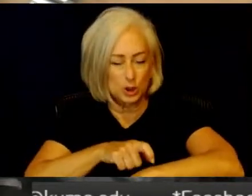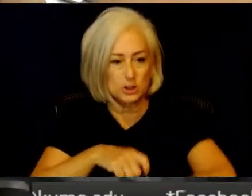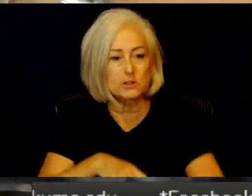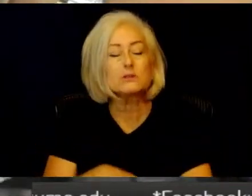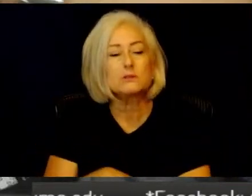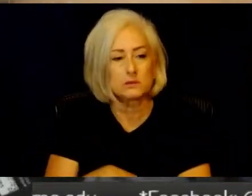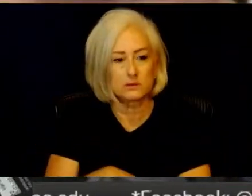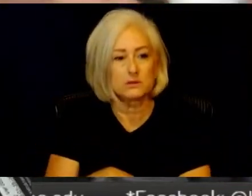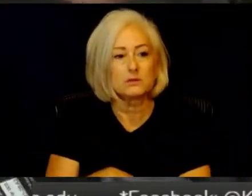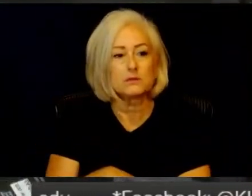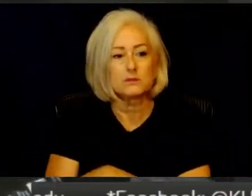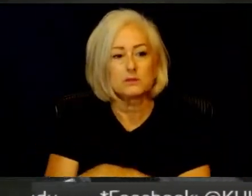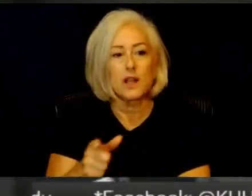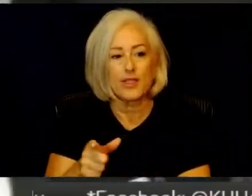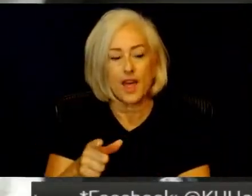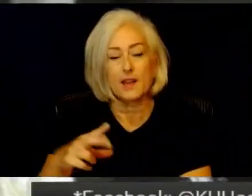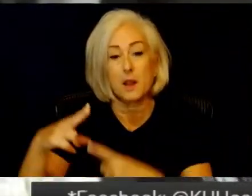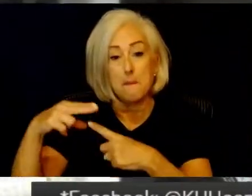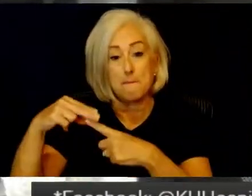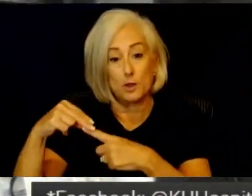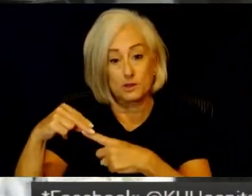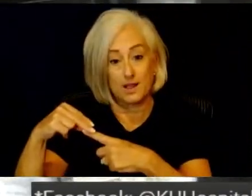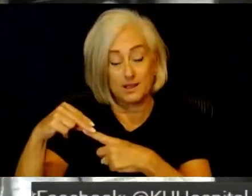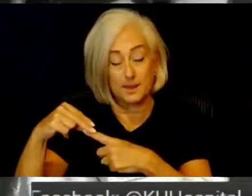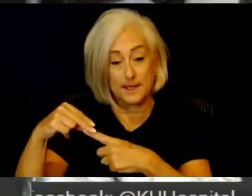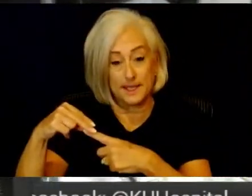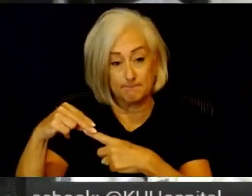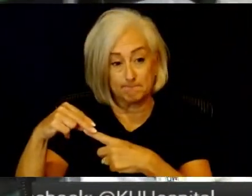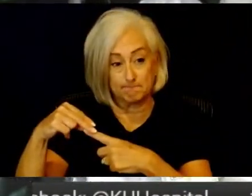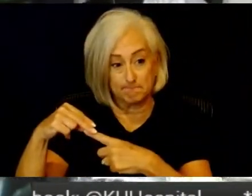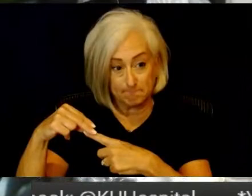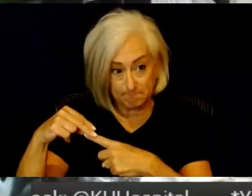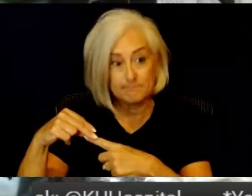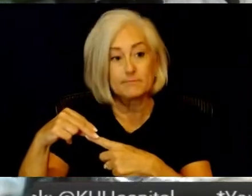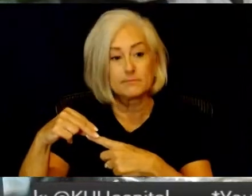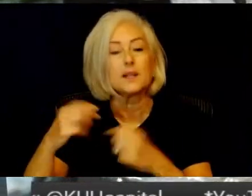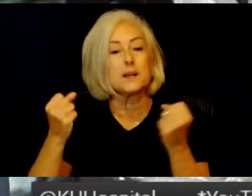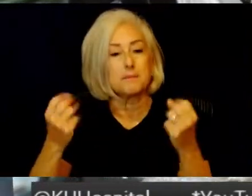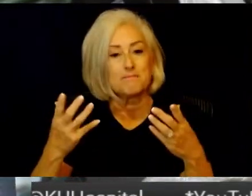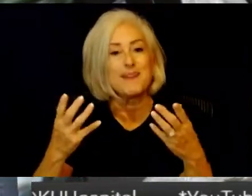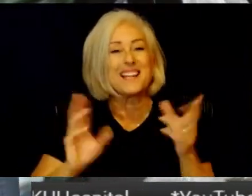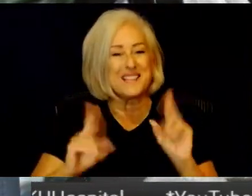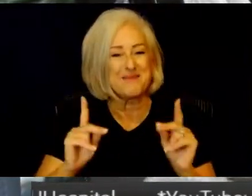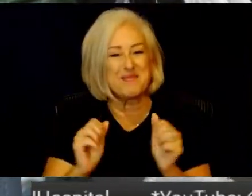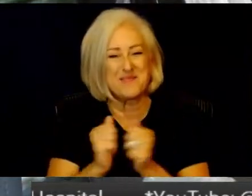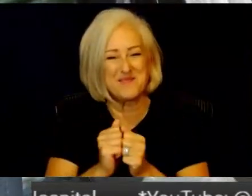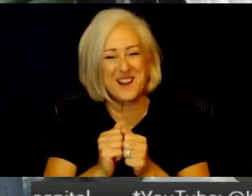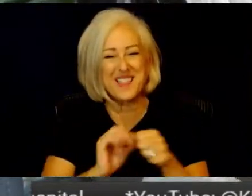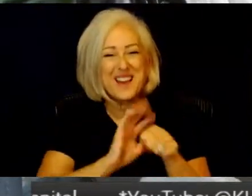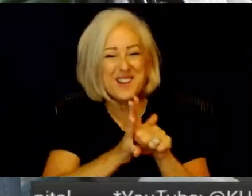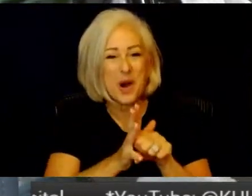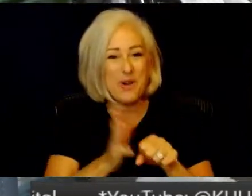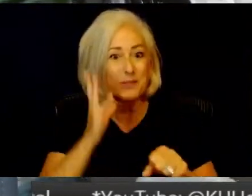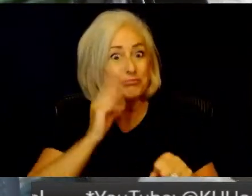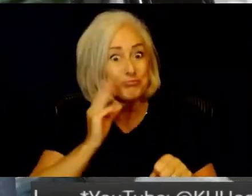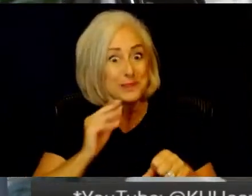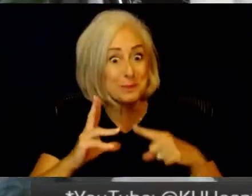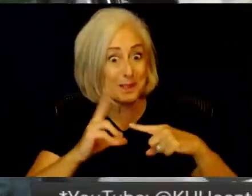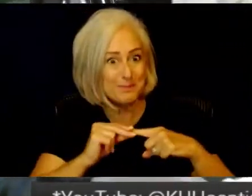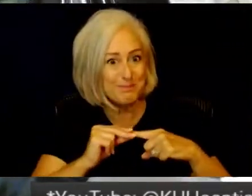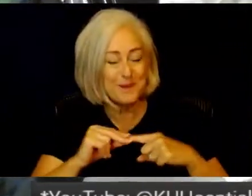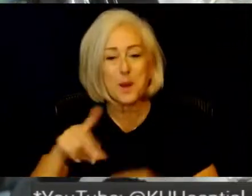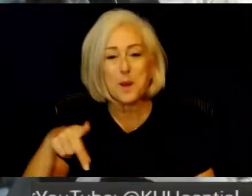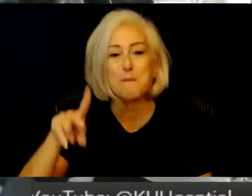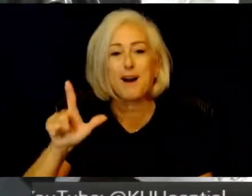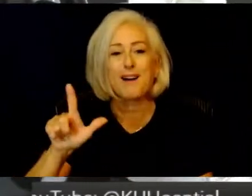this pulse oximeter type device that goes on a finger. And a lot of patients with COVID now know how to use a pulse ox device. So this goes on your finger, that goes on your